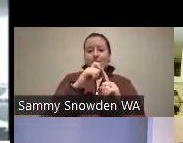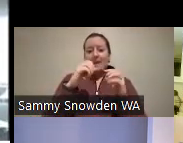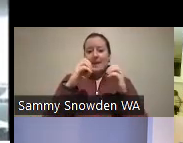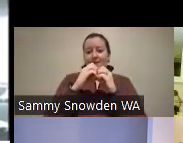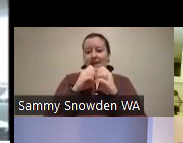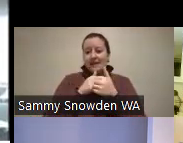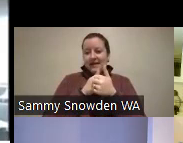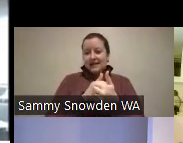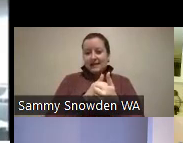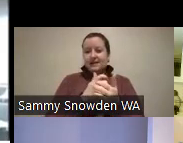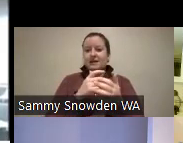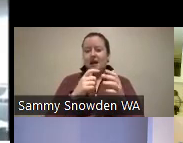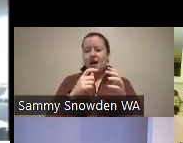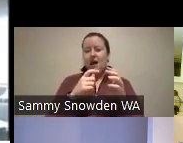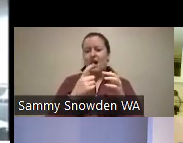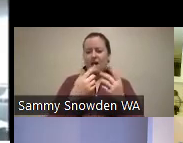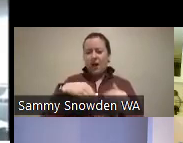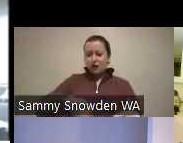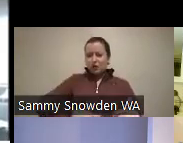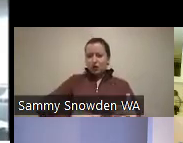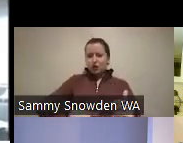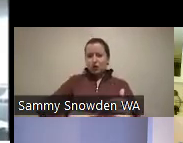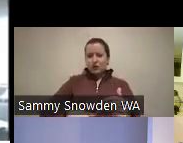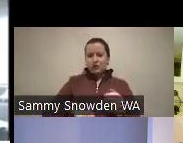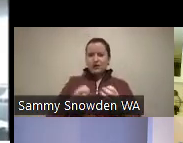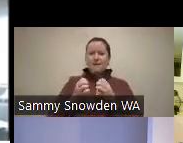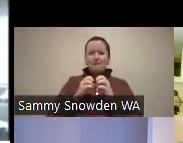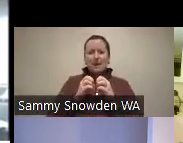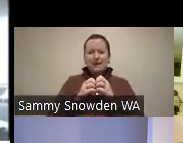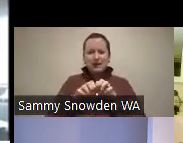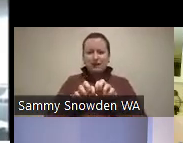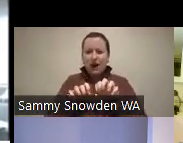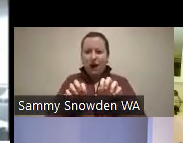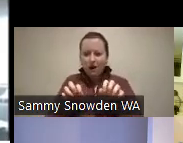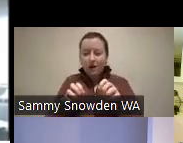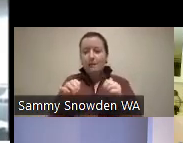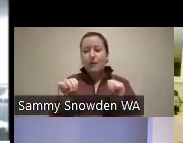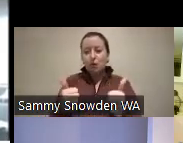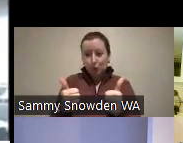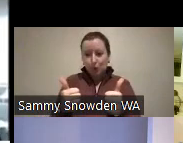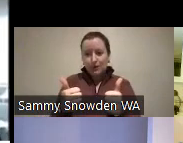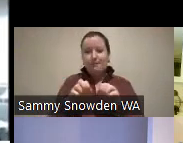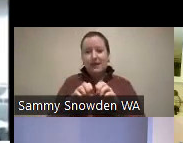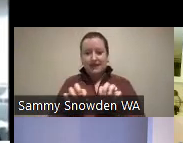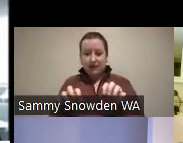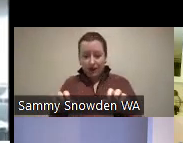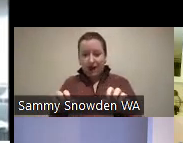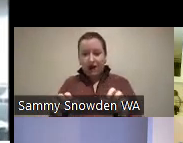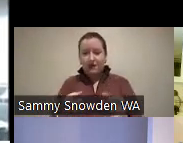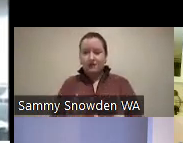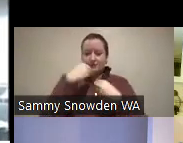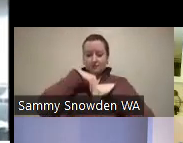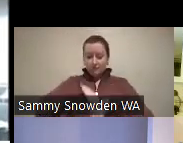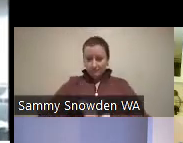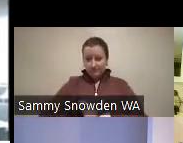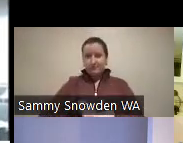you that good healthy gut microbiome. If you've got a healthy gut, you're going to have a healthy mind. Daily movement is